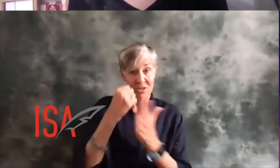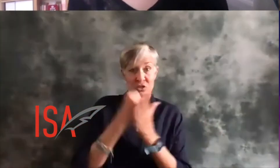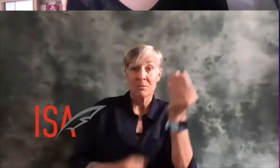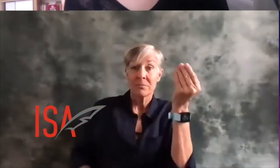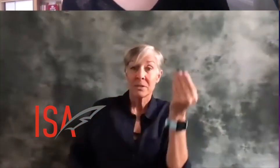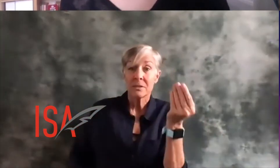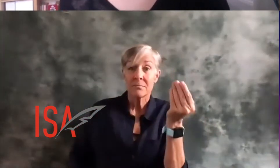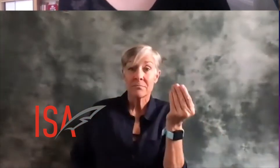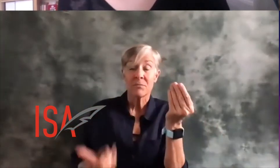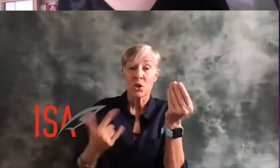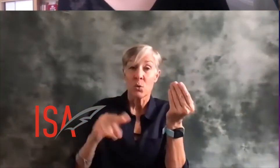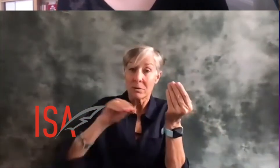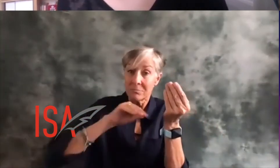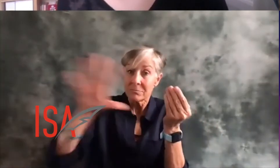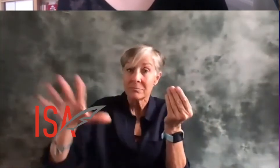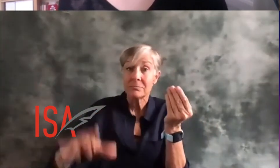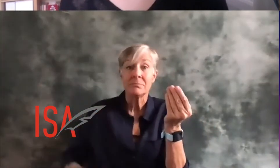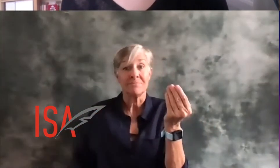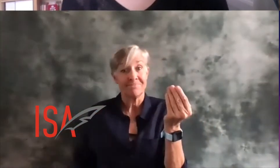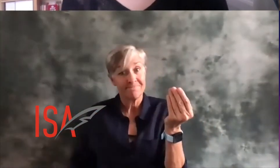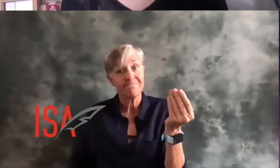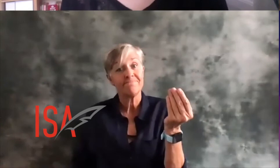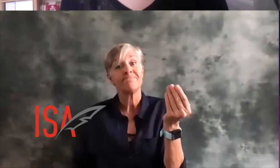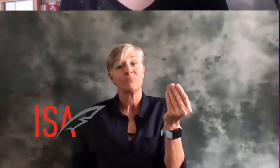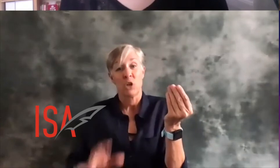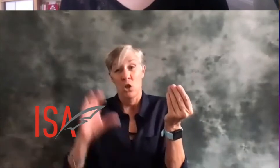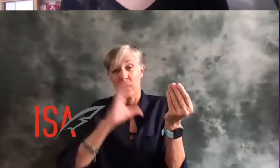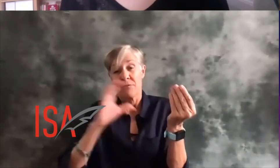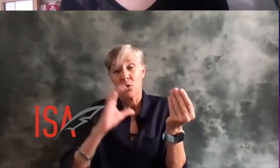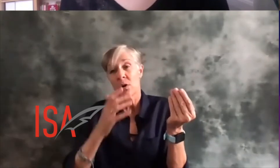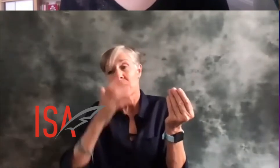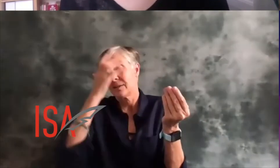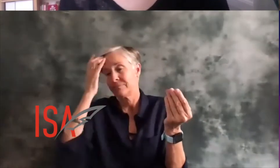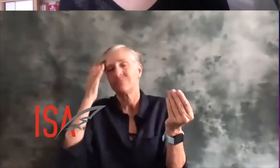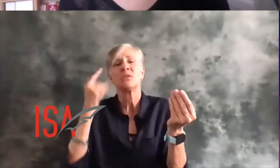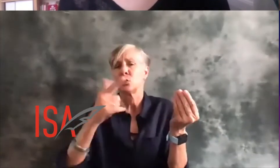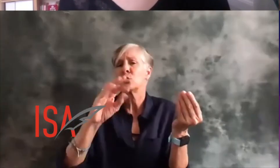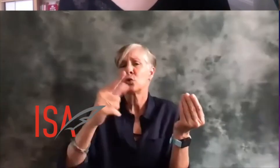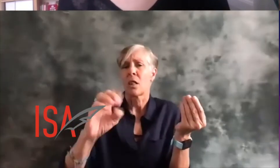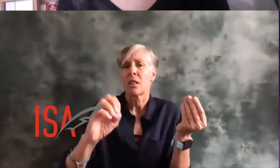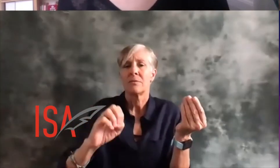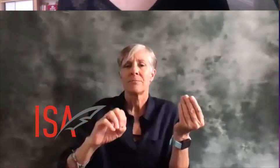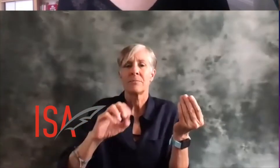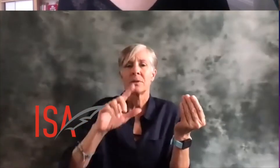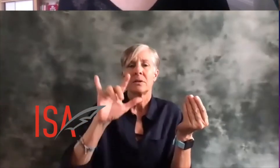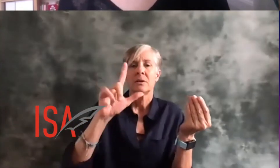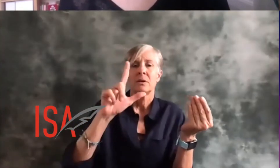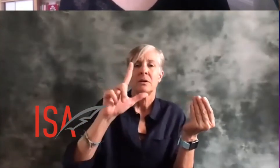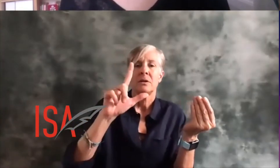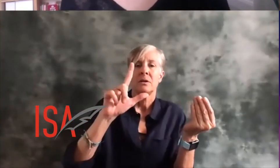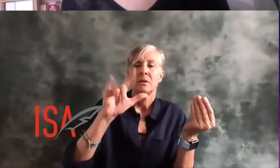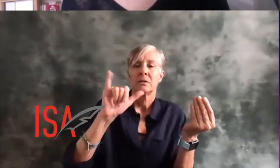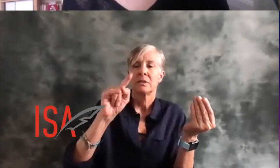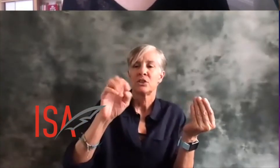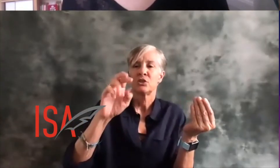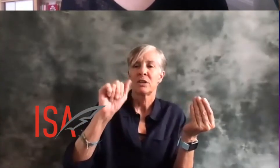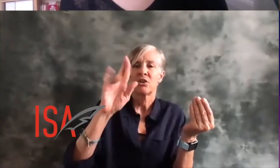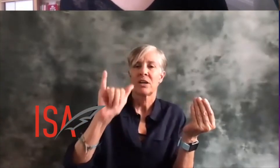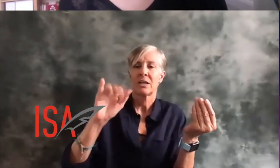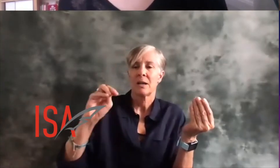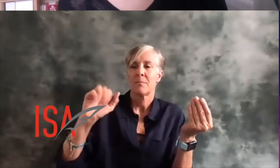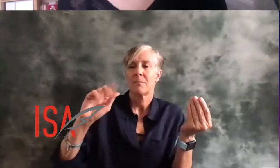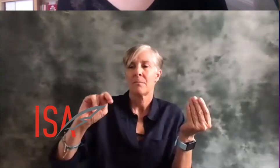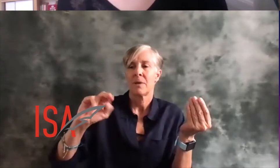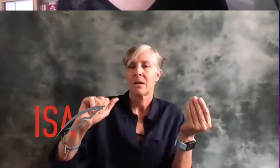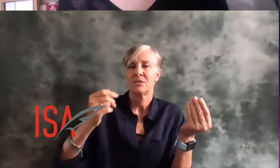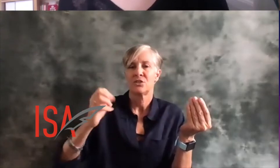get them out there, you know, just look for you can Google this, literary managers. Look for your managers that